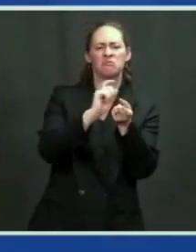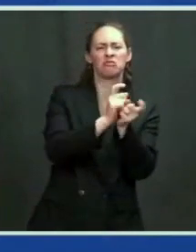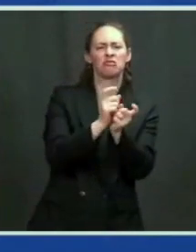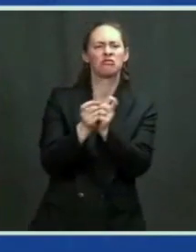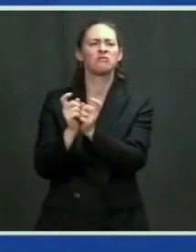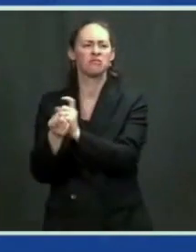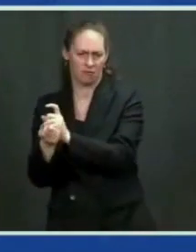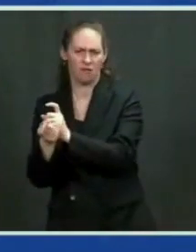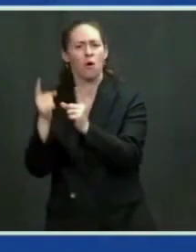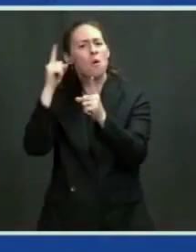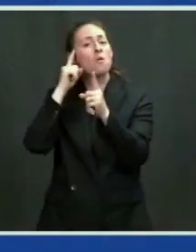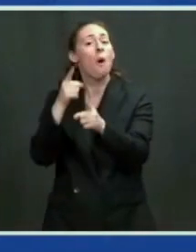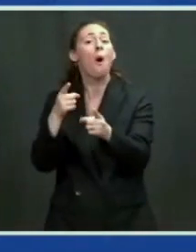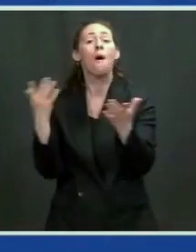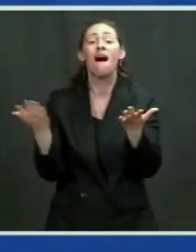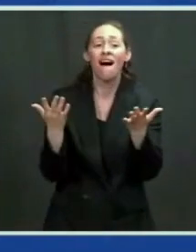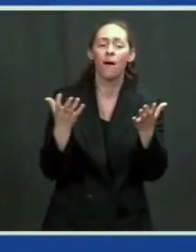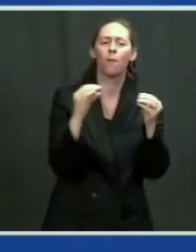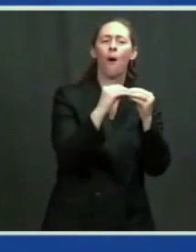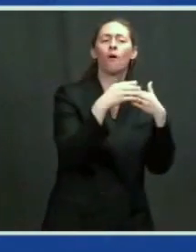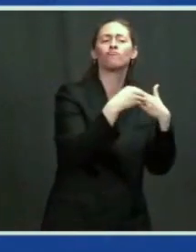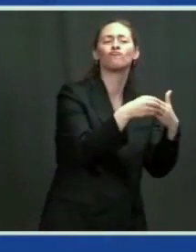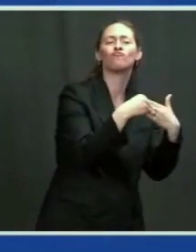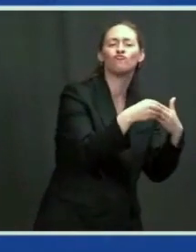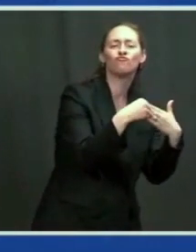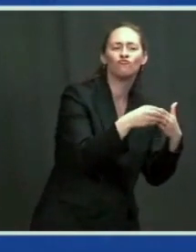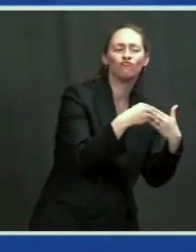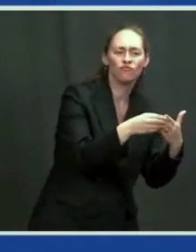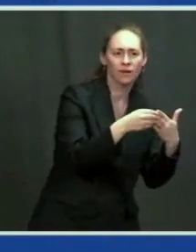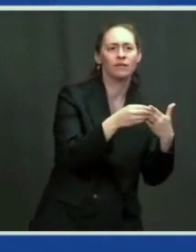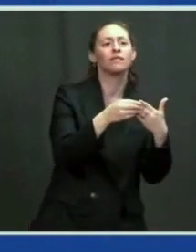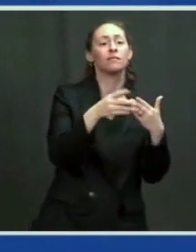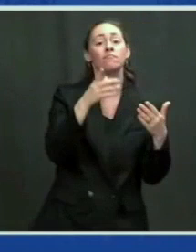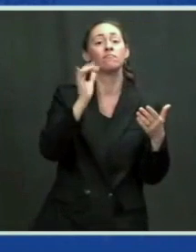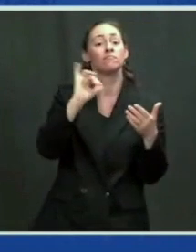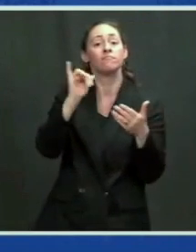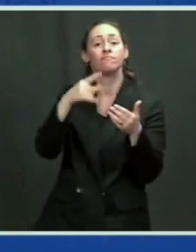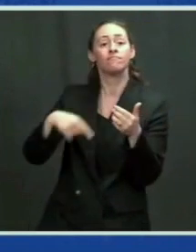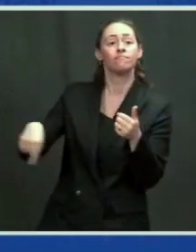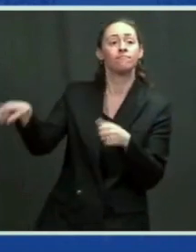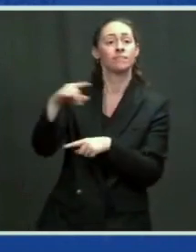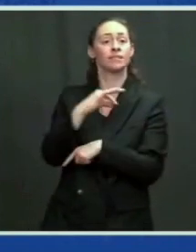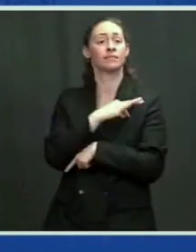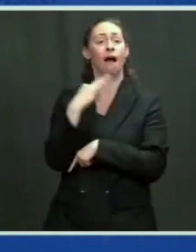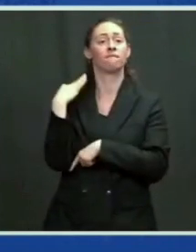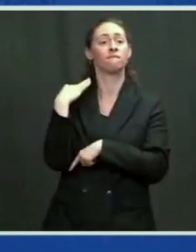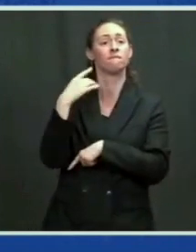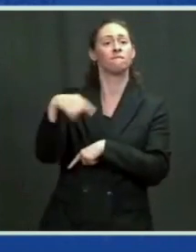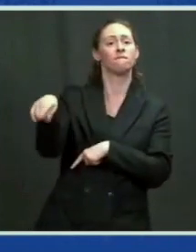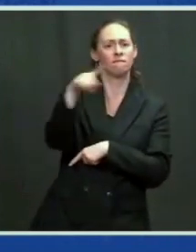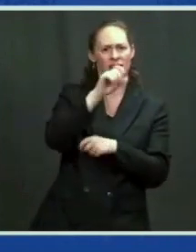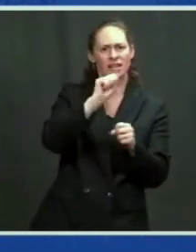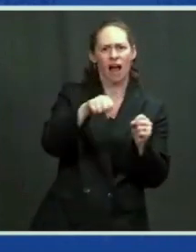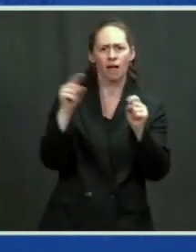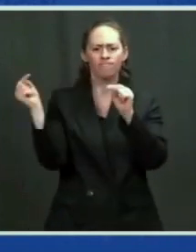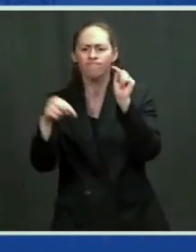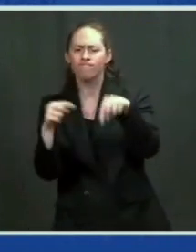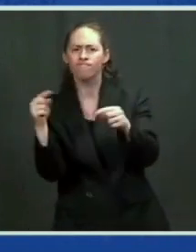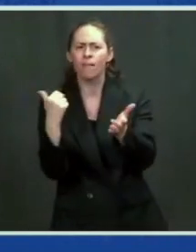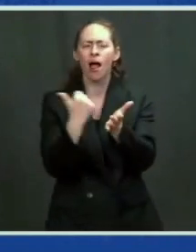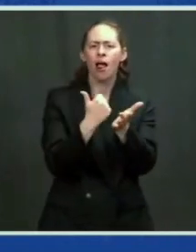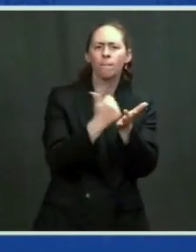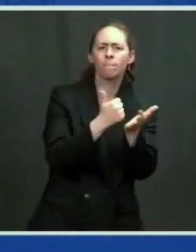help manually get portions of the pipeline up and running earlier this week. Secondly, over the weekend,